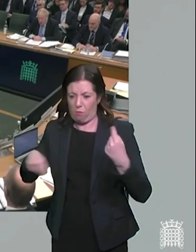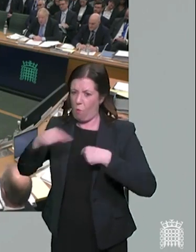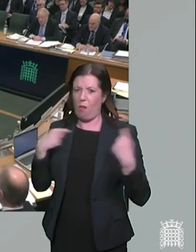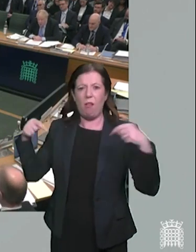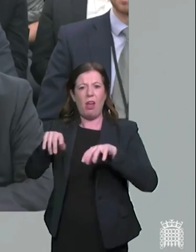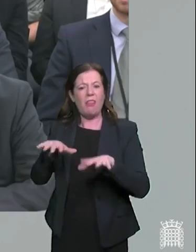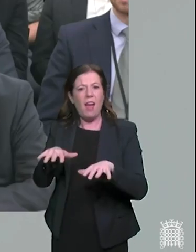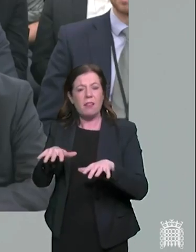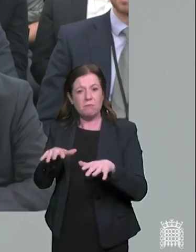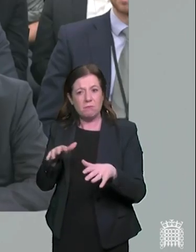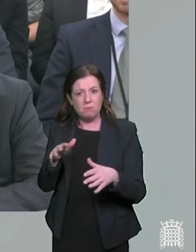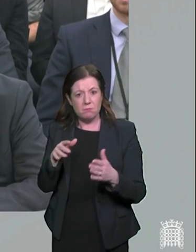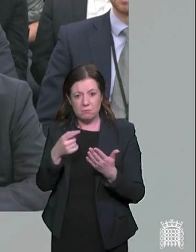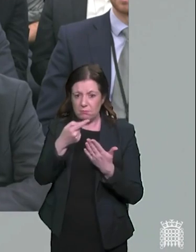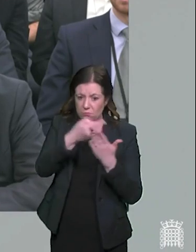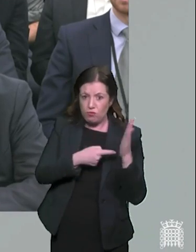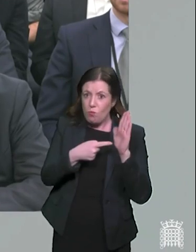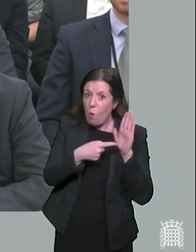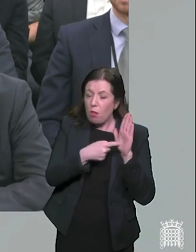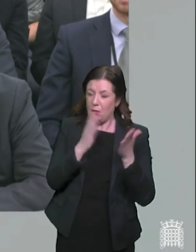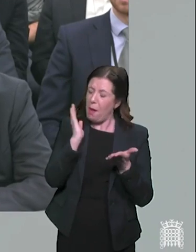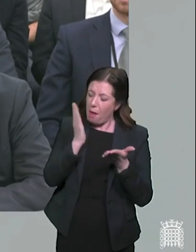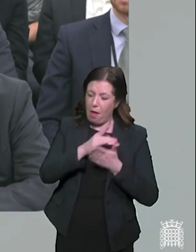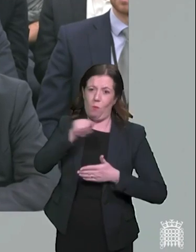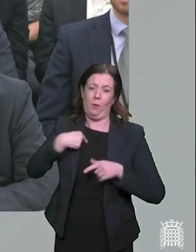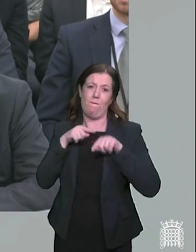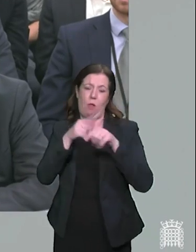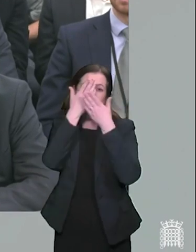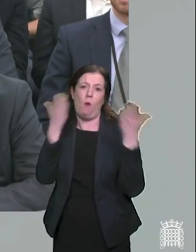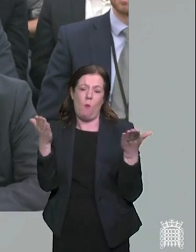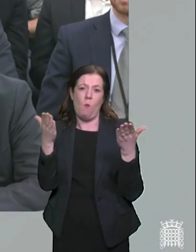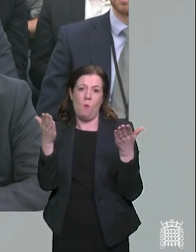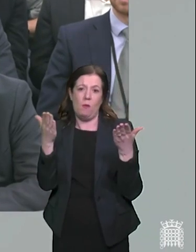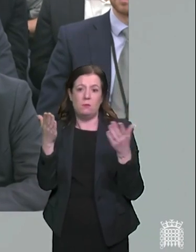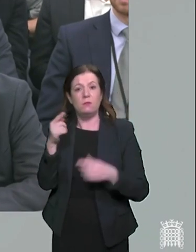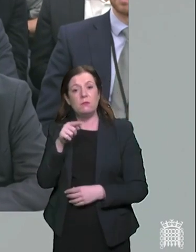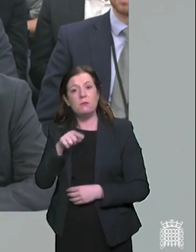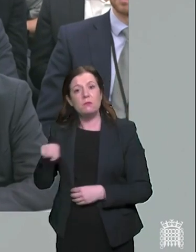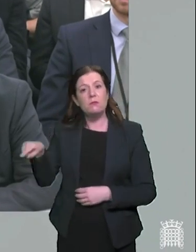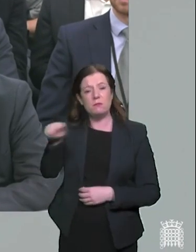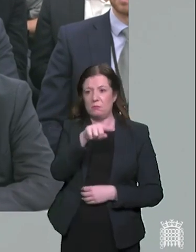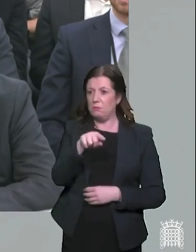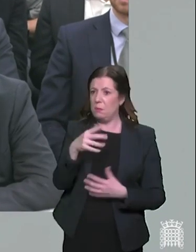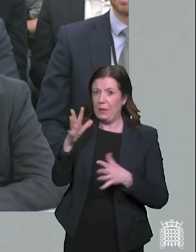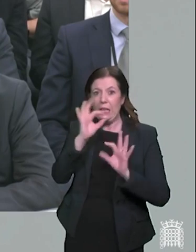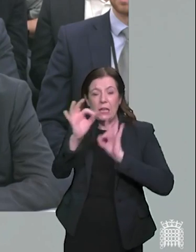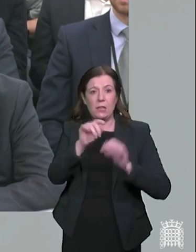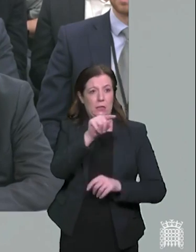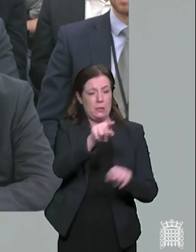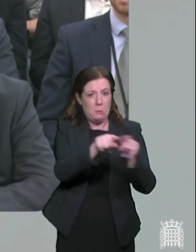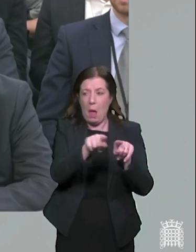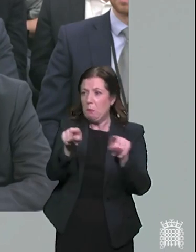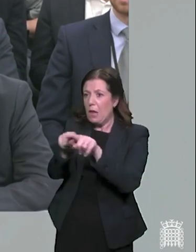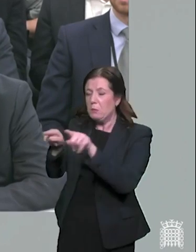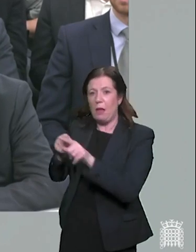rules and the guidance were being complied with. And what is so telling is the number of officials who say the same thing and the